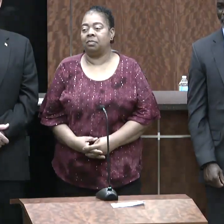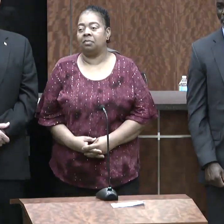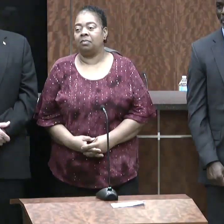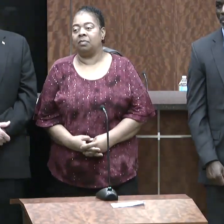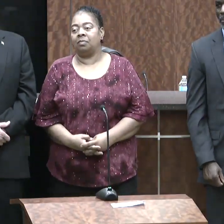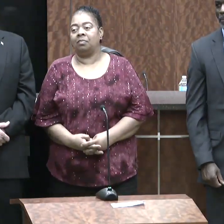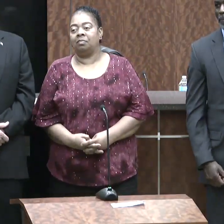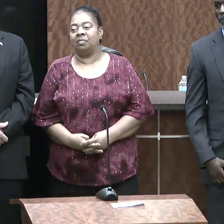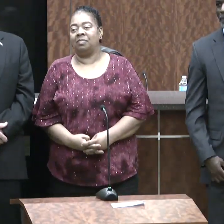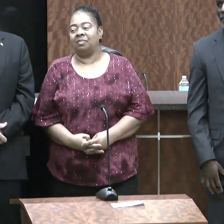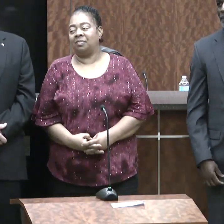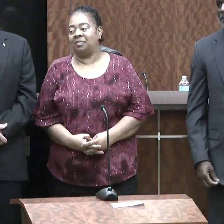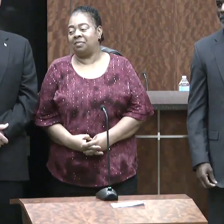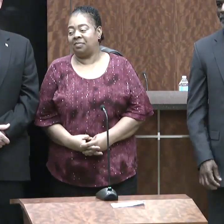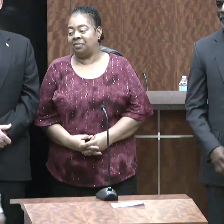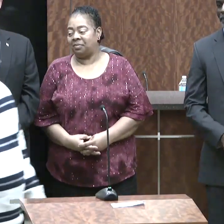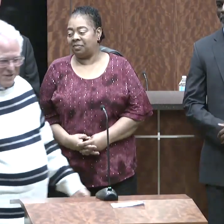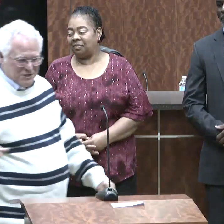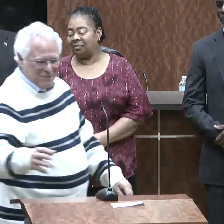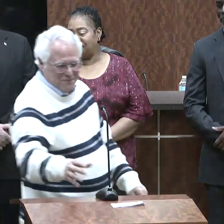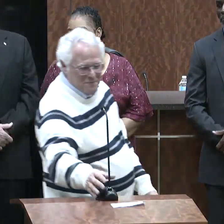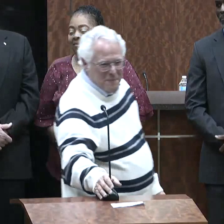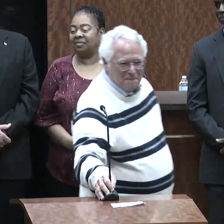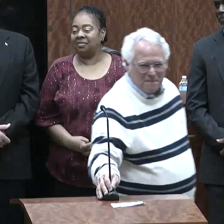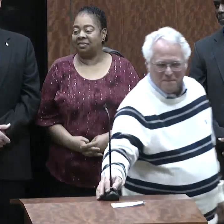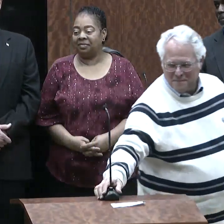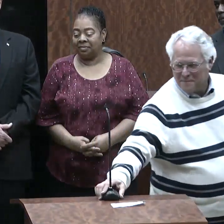Use it tomorrow morning. Great.